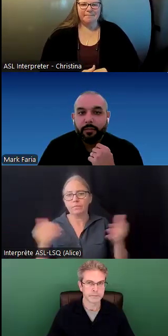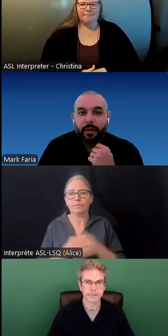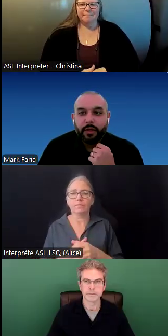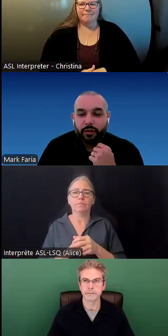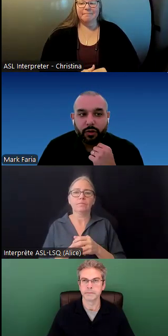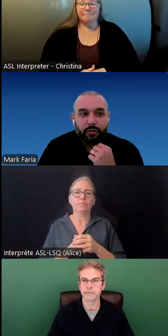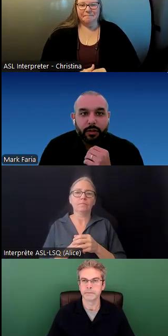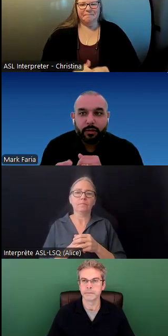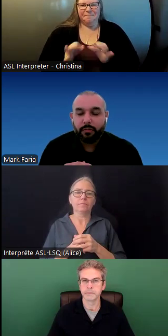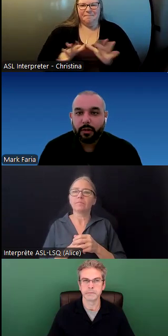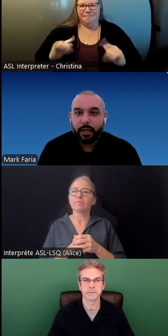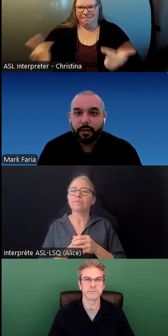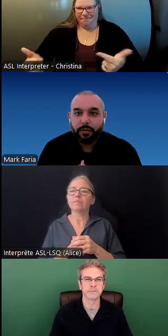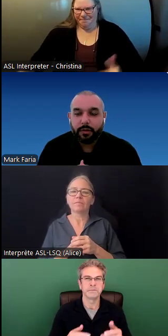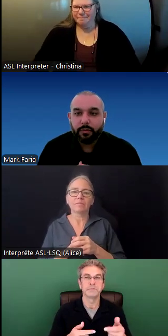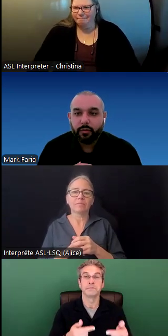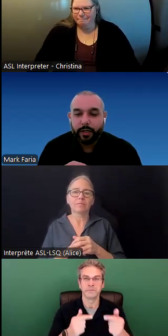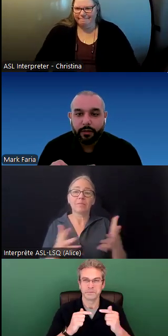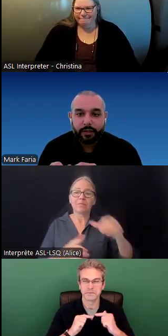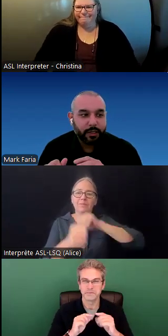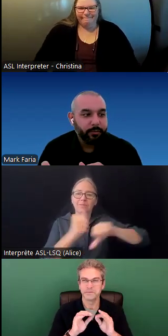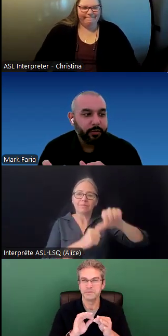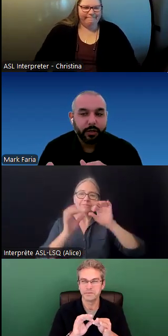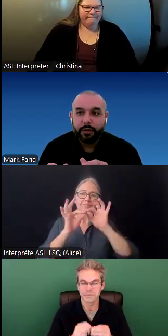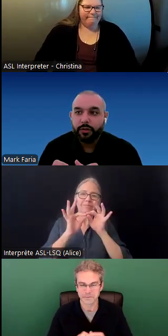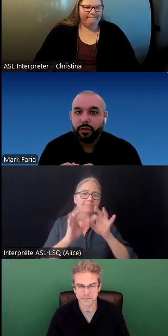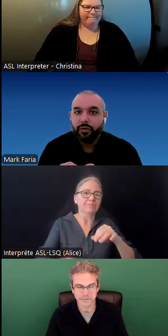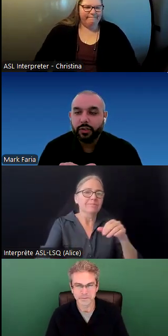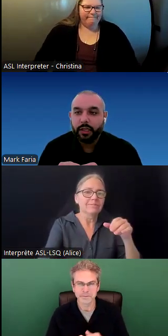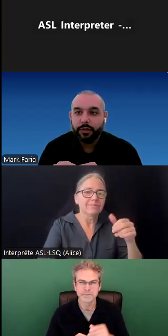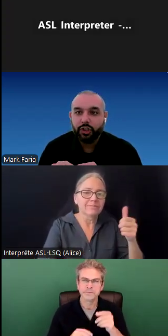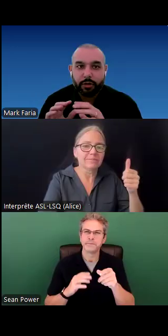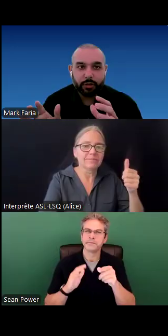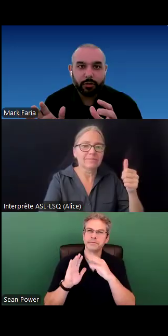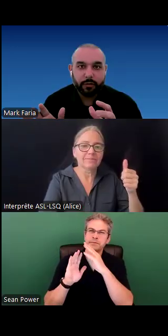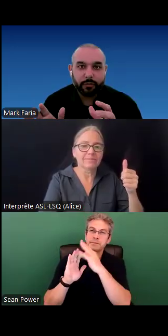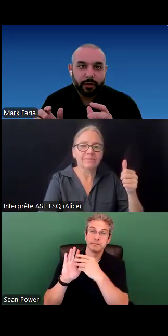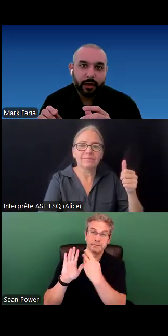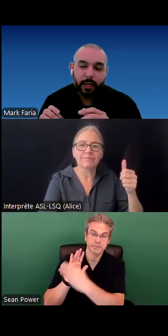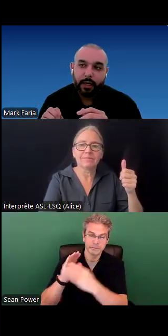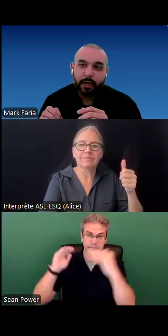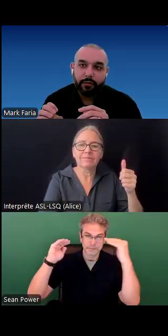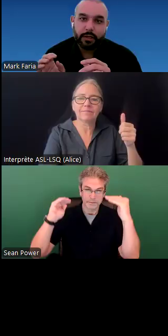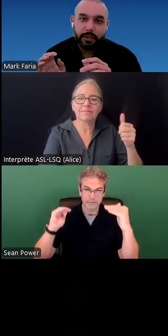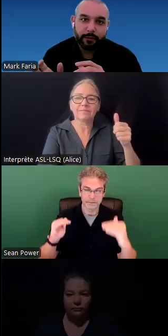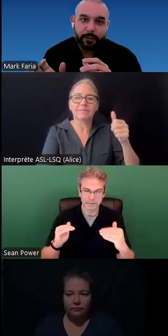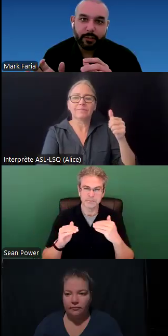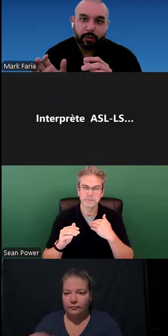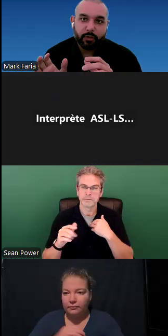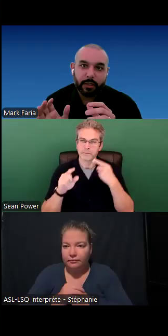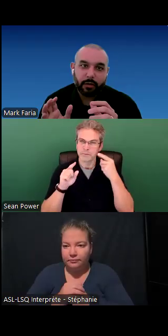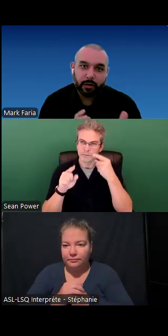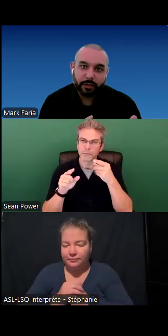Okay. So I created this table here to just give a general overview of the